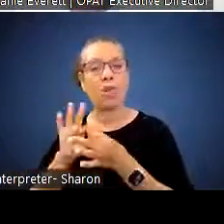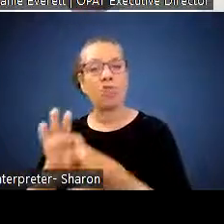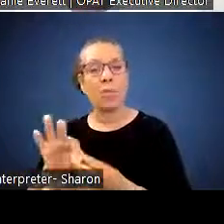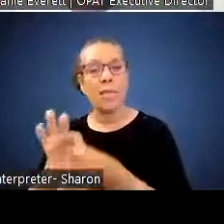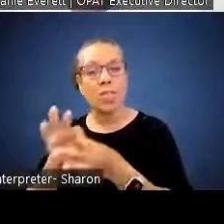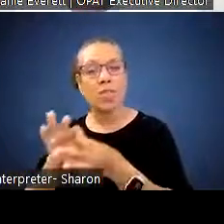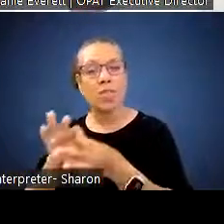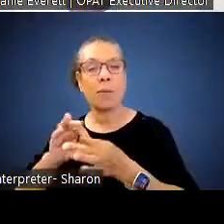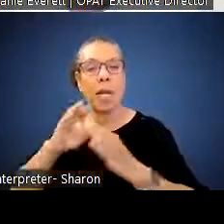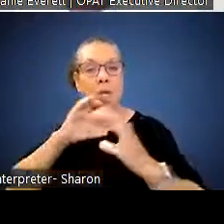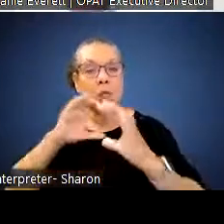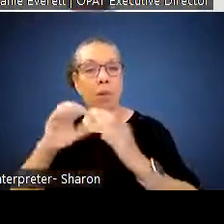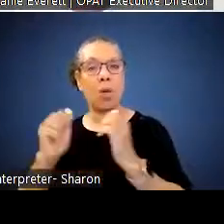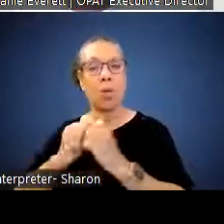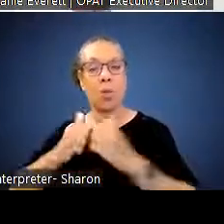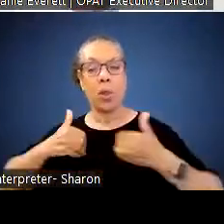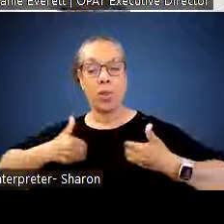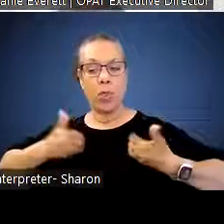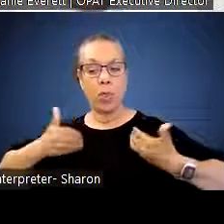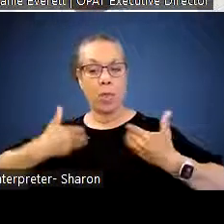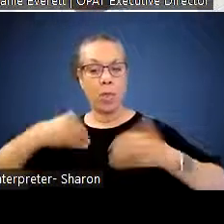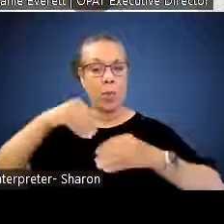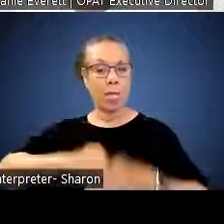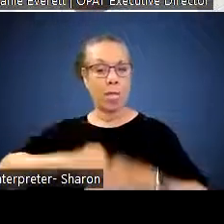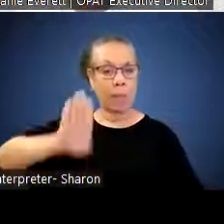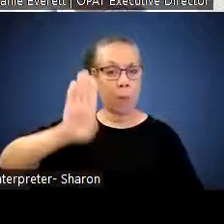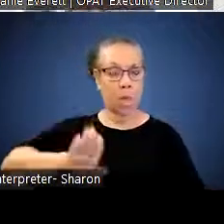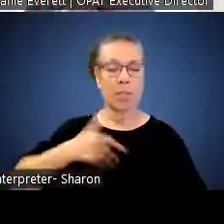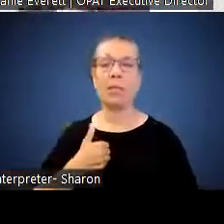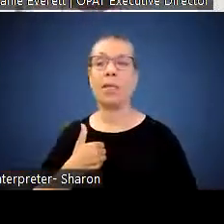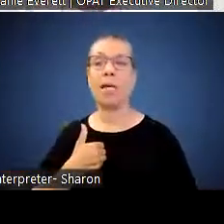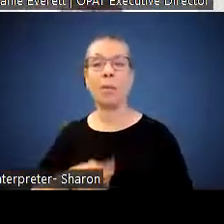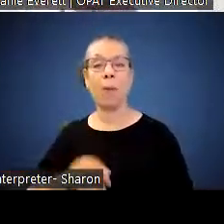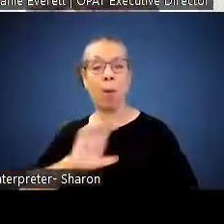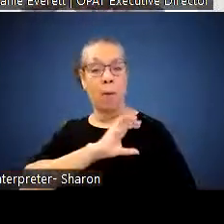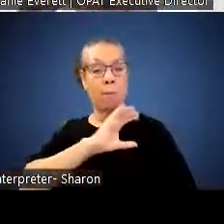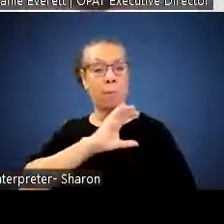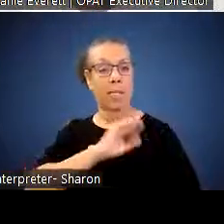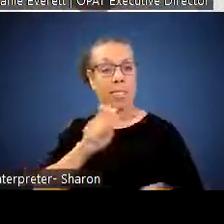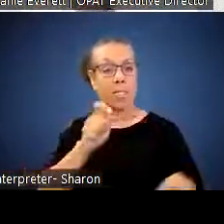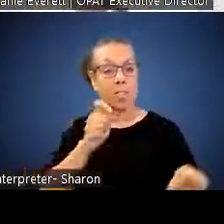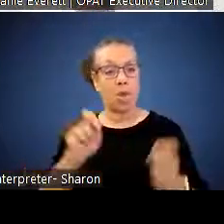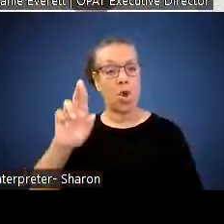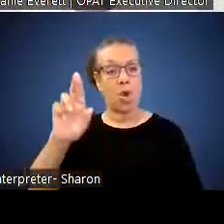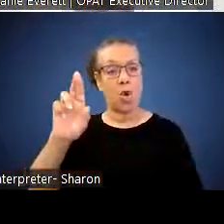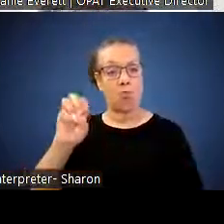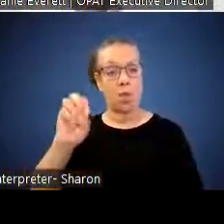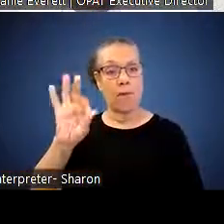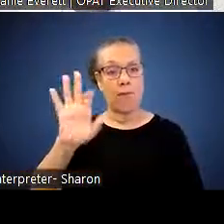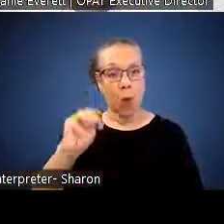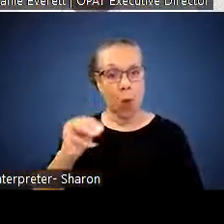with the youth in Boston about police reforms, so that we are constantly involving